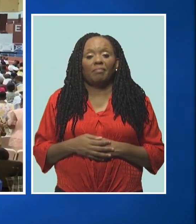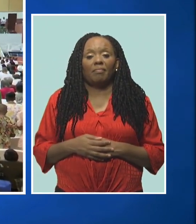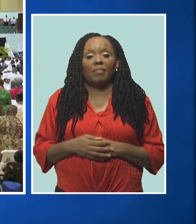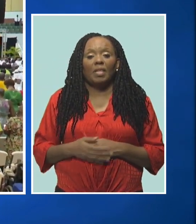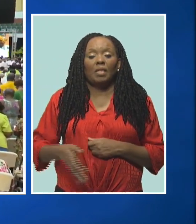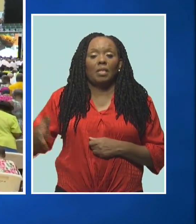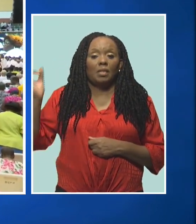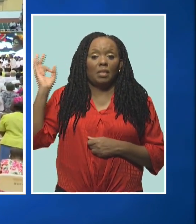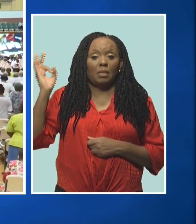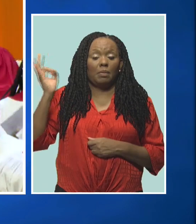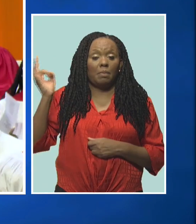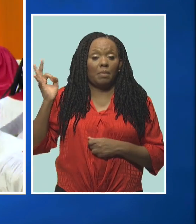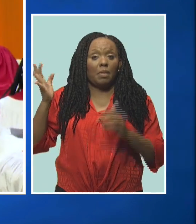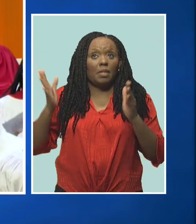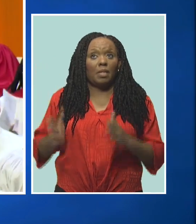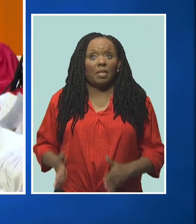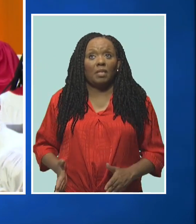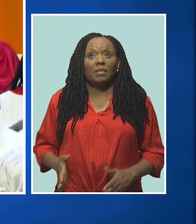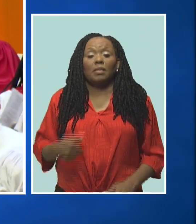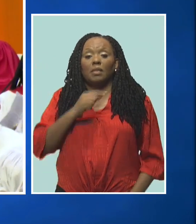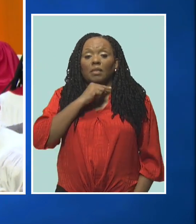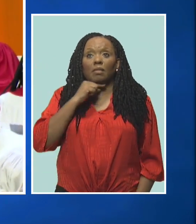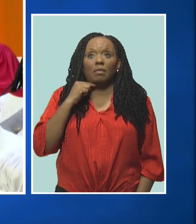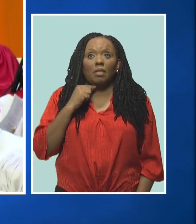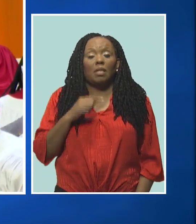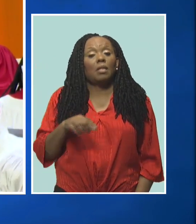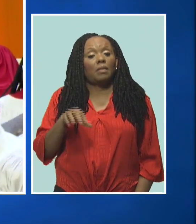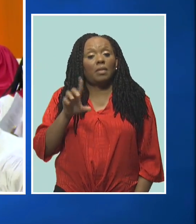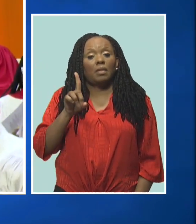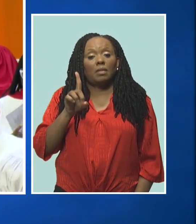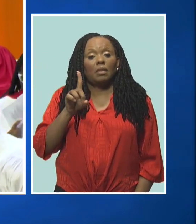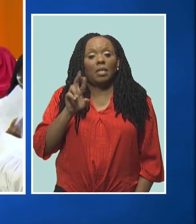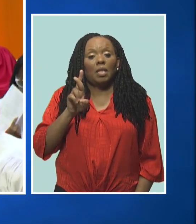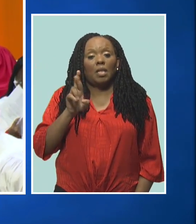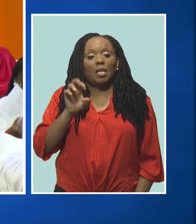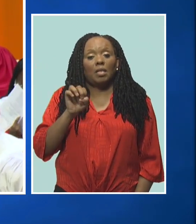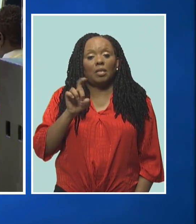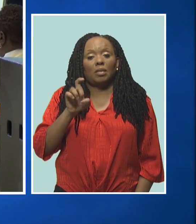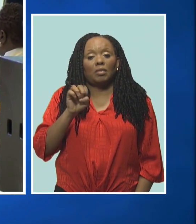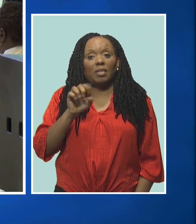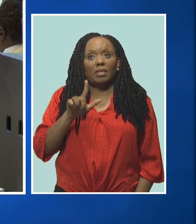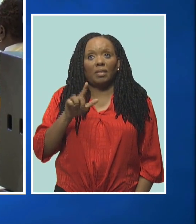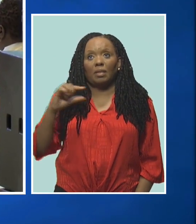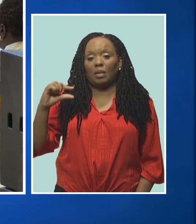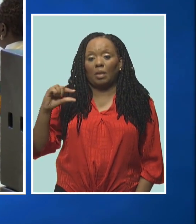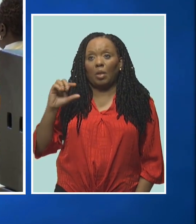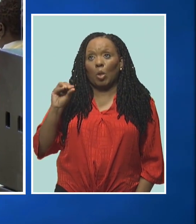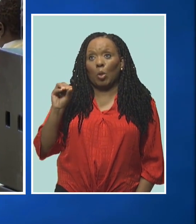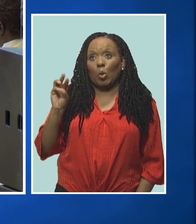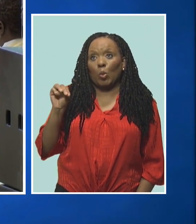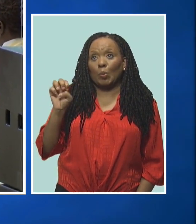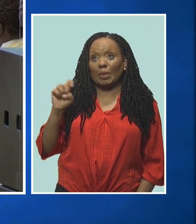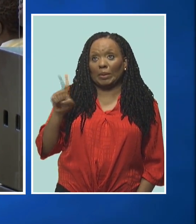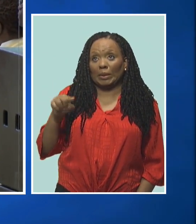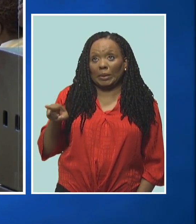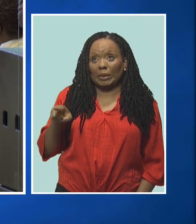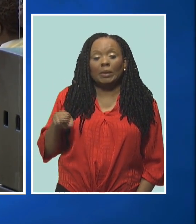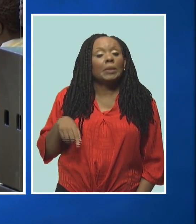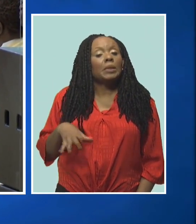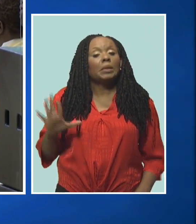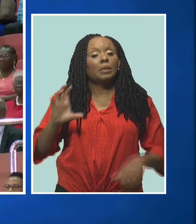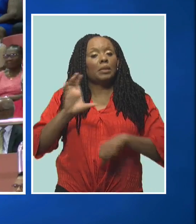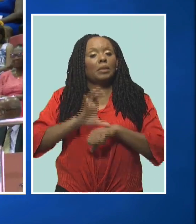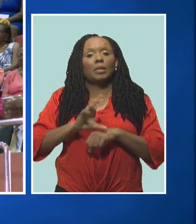11th Bishop of the diocese, the Most Reverend Drexel Gomez. He says the church has been at the forefront of many of